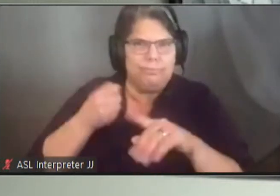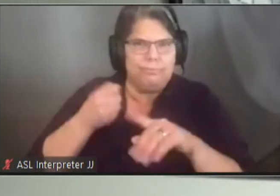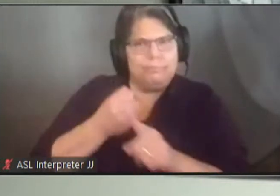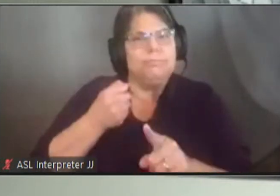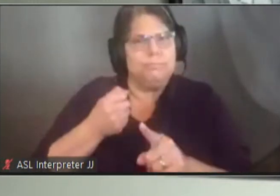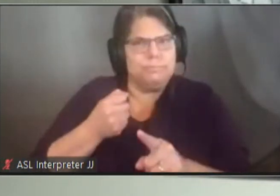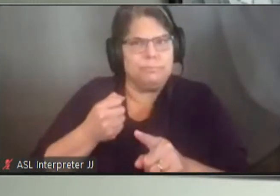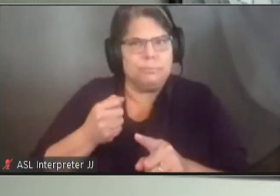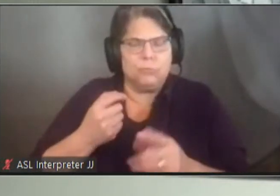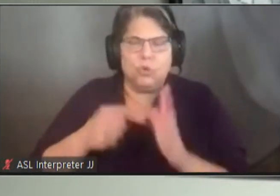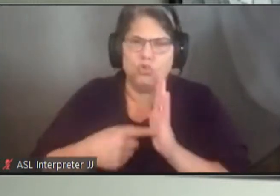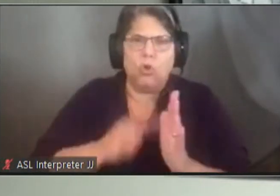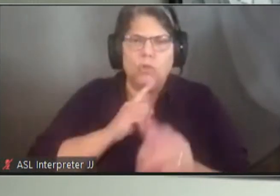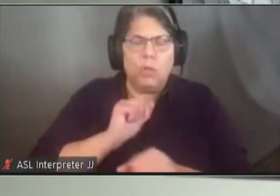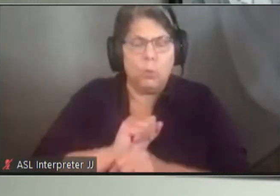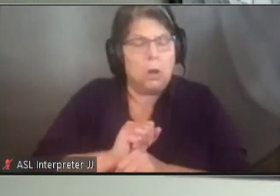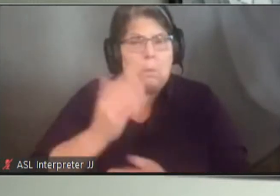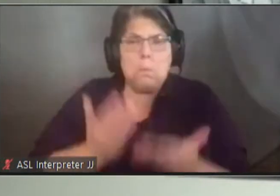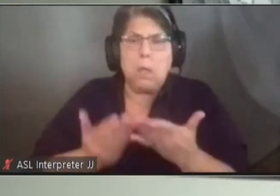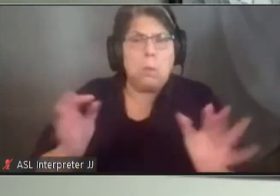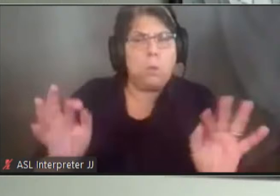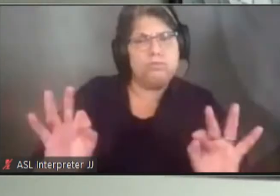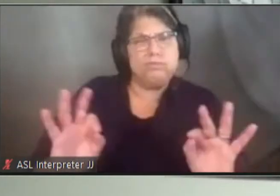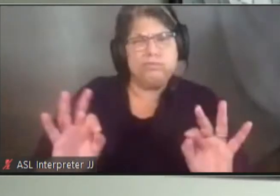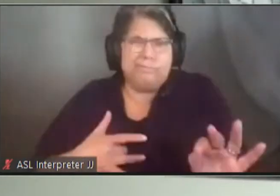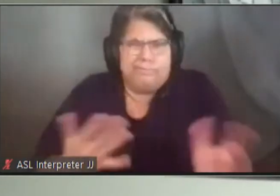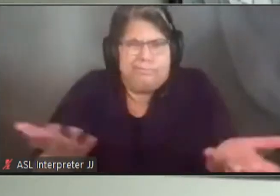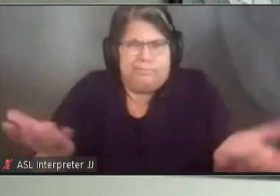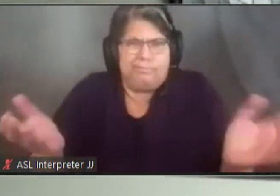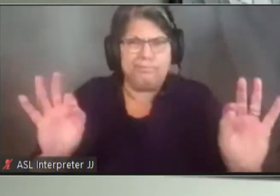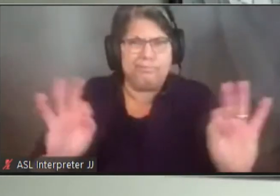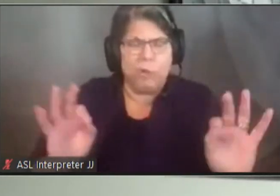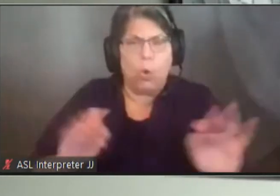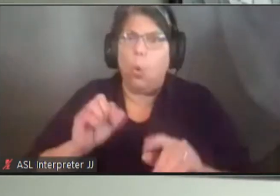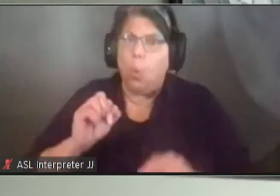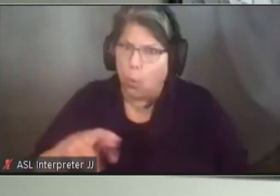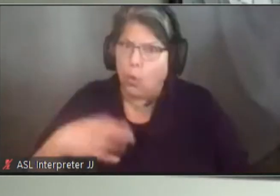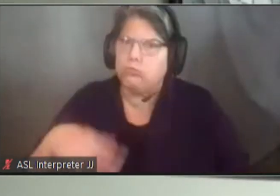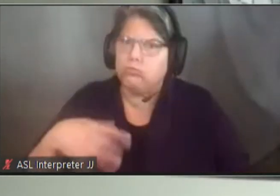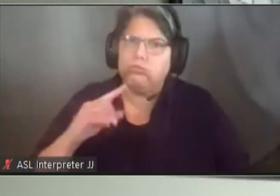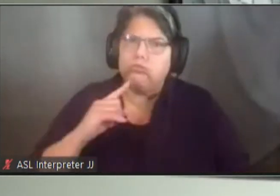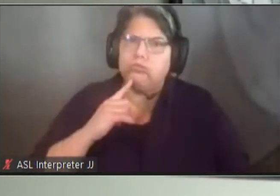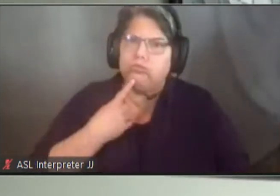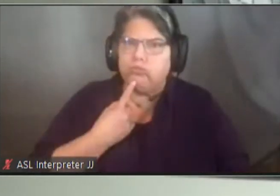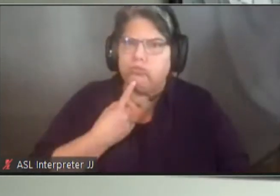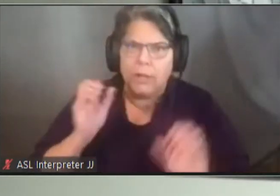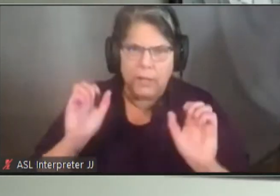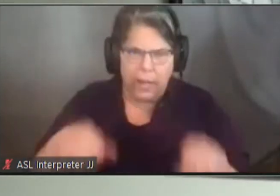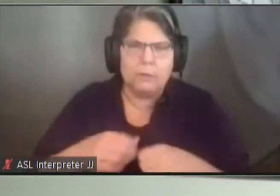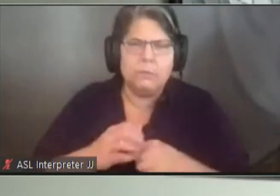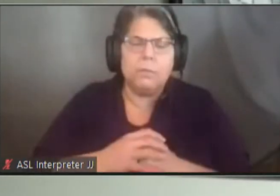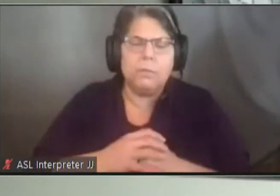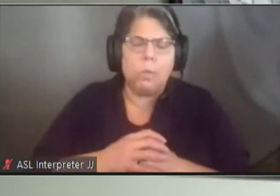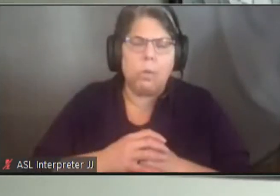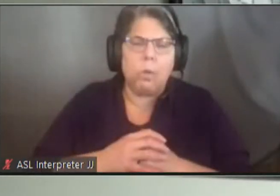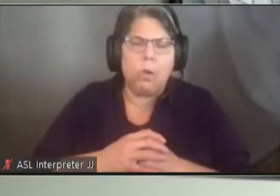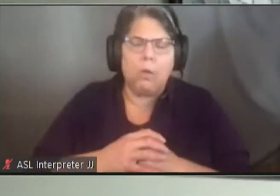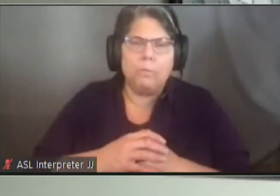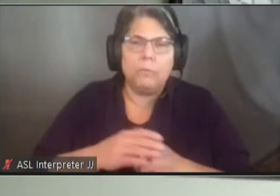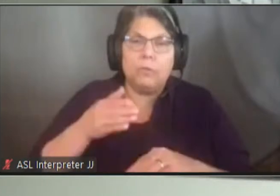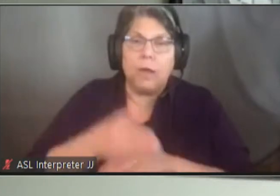it could be a very mild reaction and you don't even feel it, or it could be a severe reaction. After the